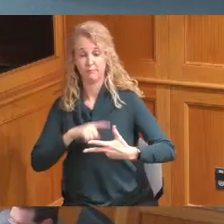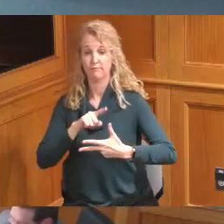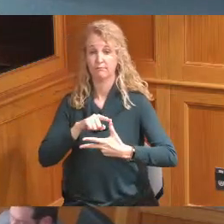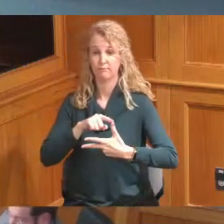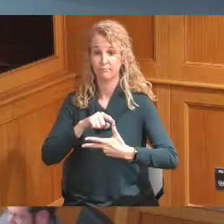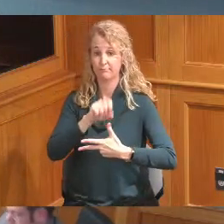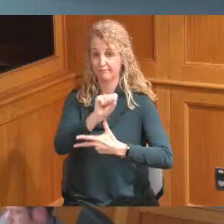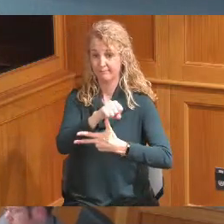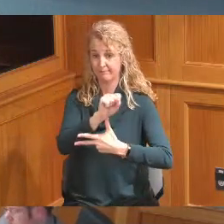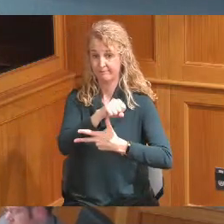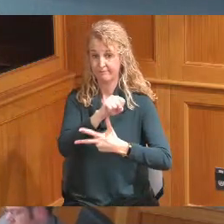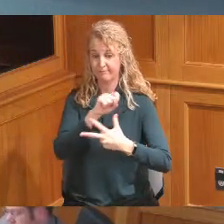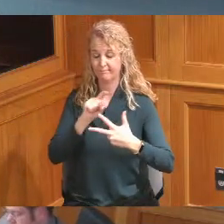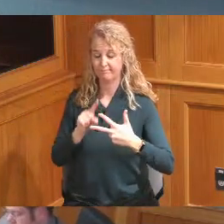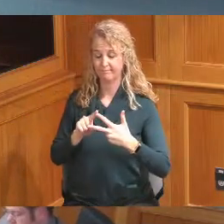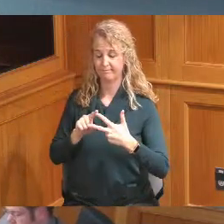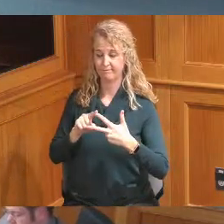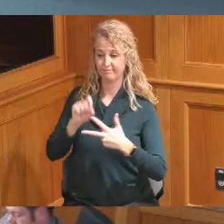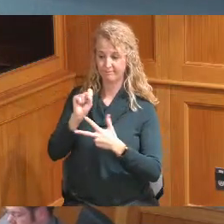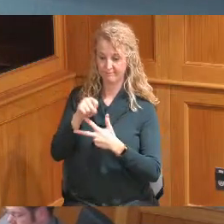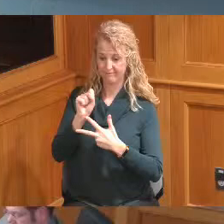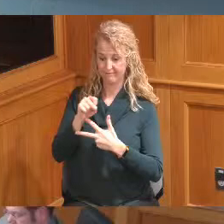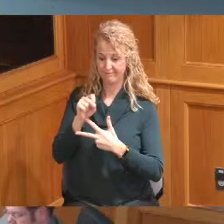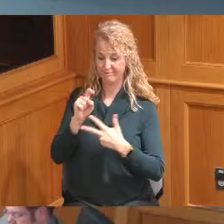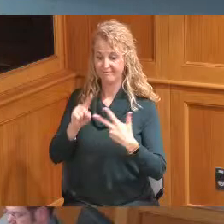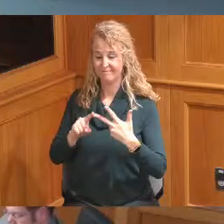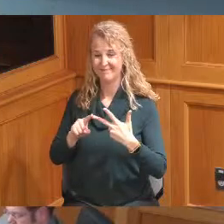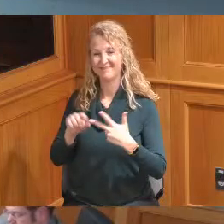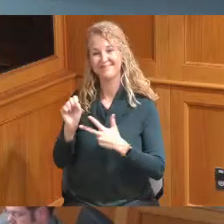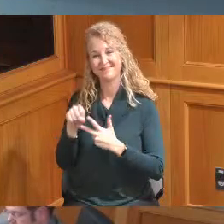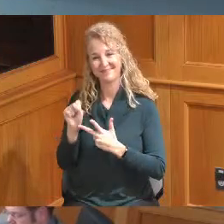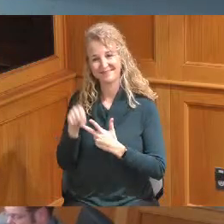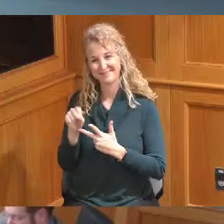Reese. Yes. Commissioner Treehouse. Yes. Commissioner Summer Dumas.